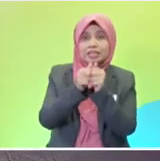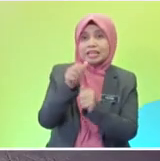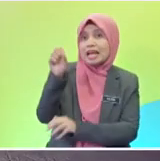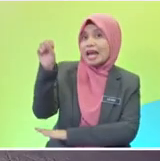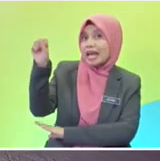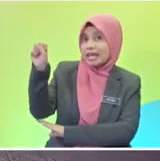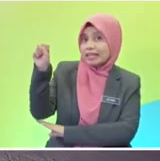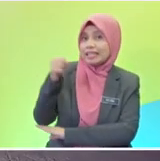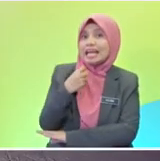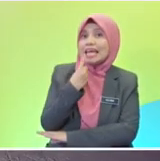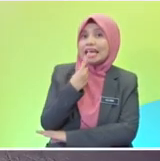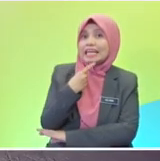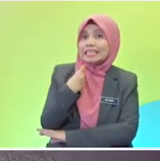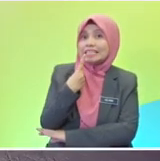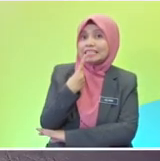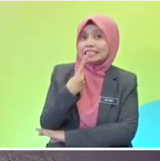Sunflower.